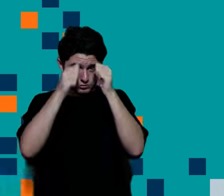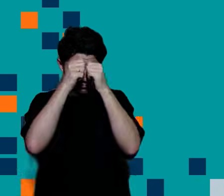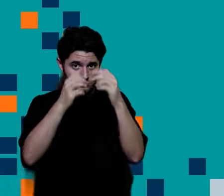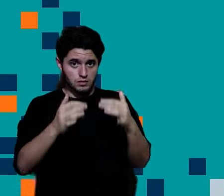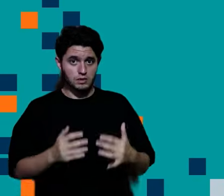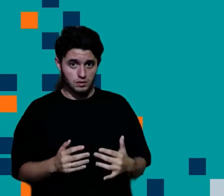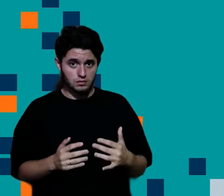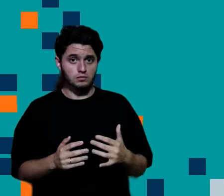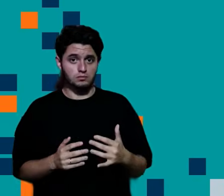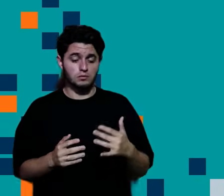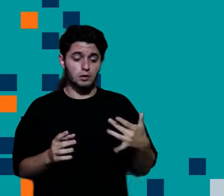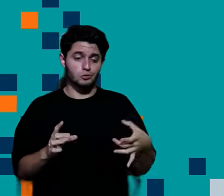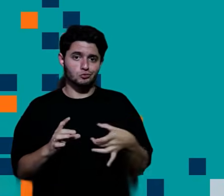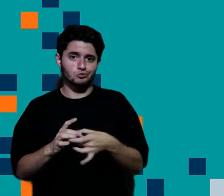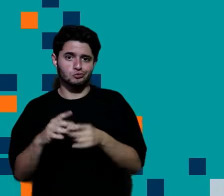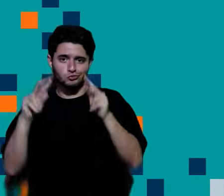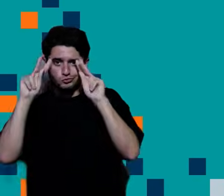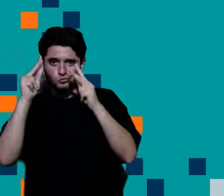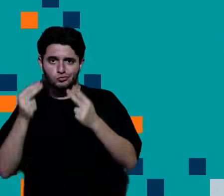human performance.